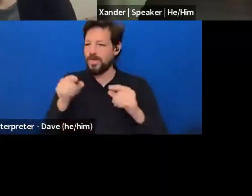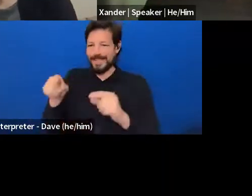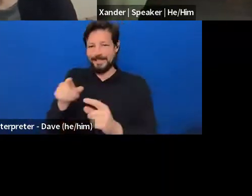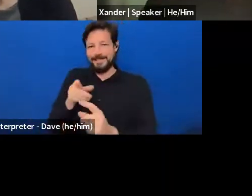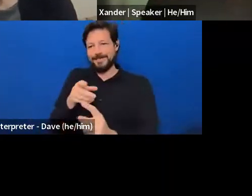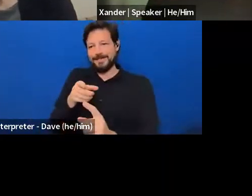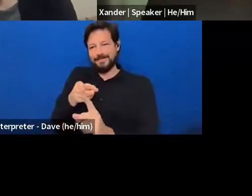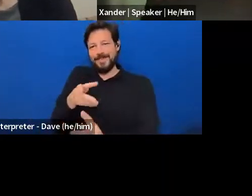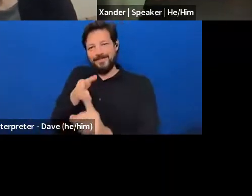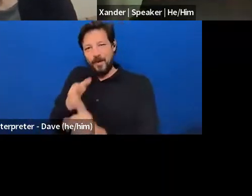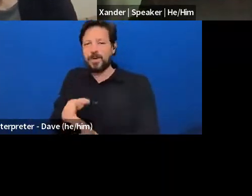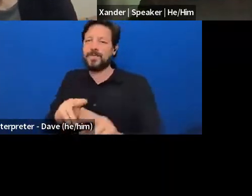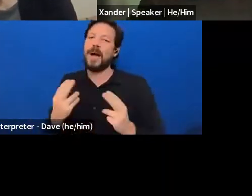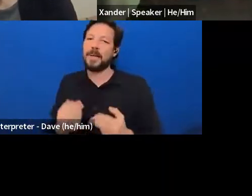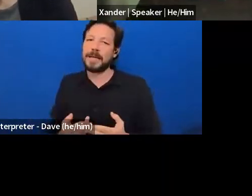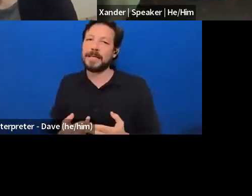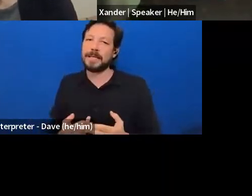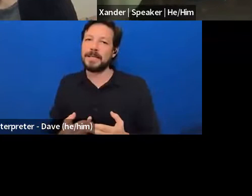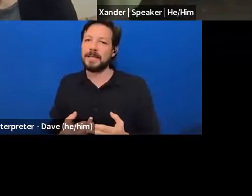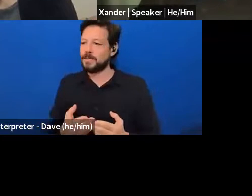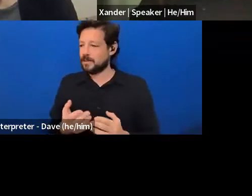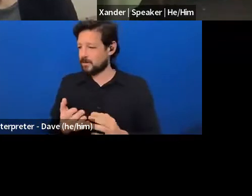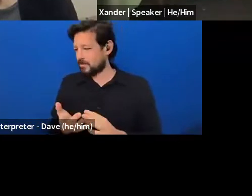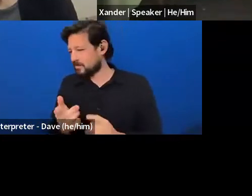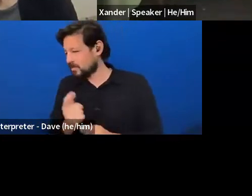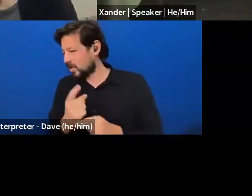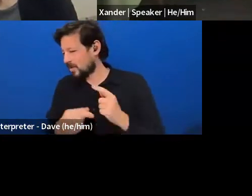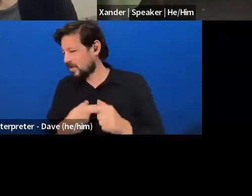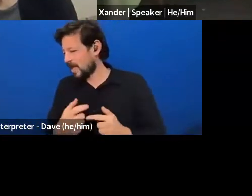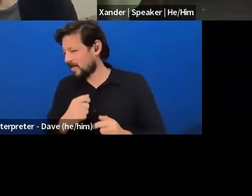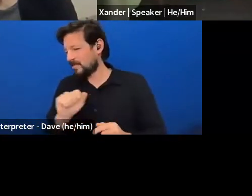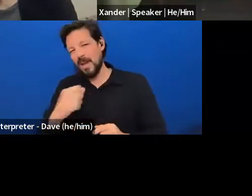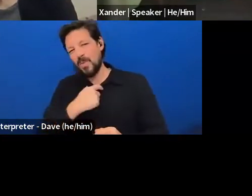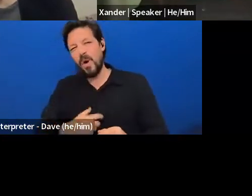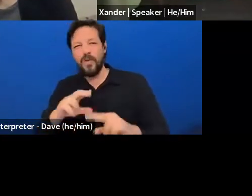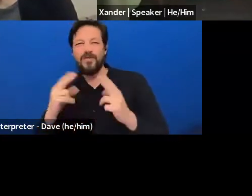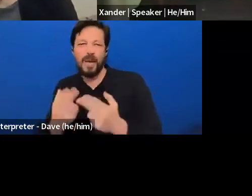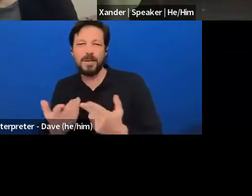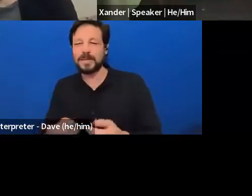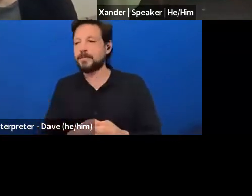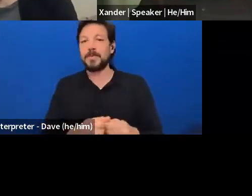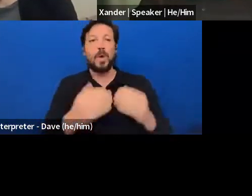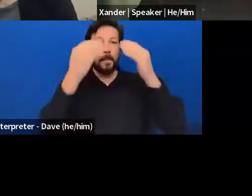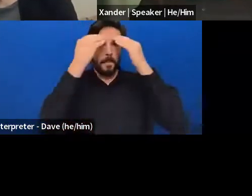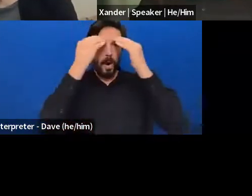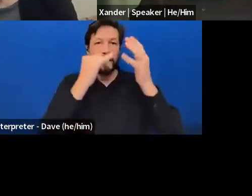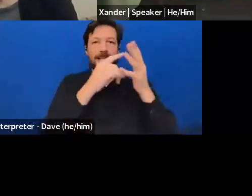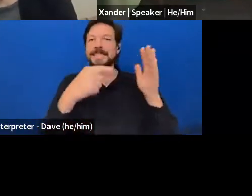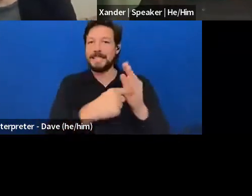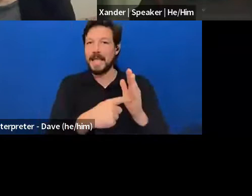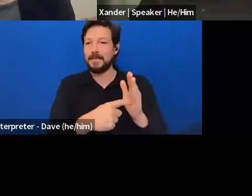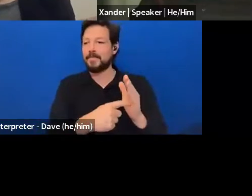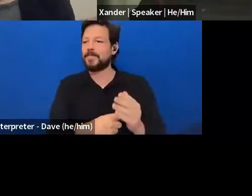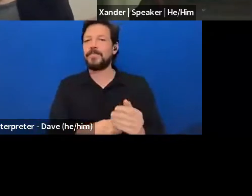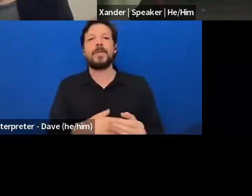So the words address the role of families in inclusion. So under mindset, we want people to think about, like